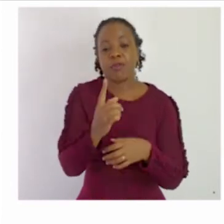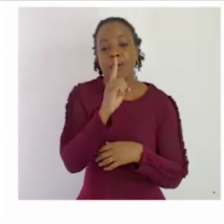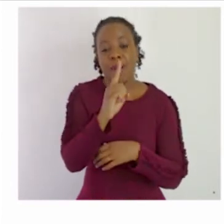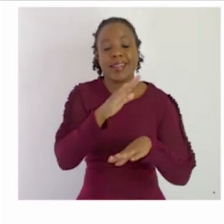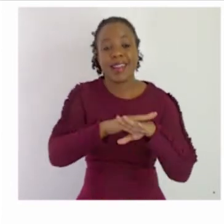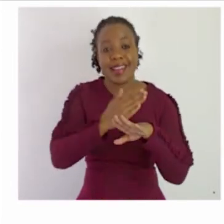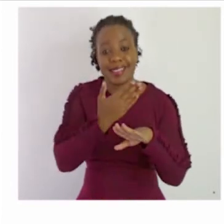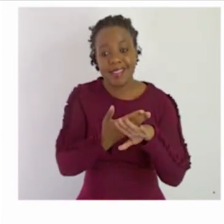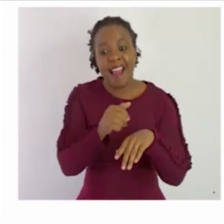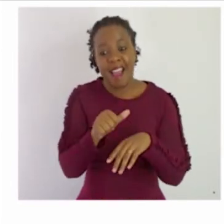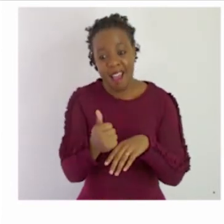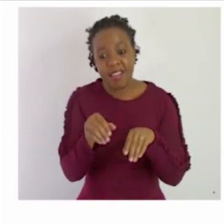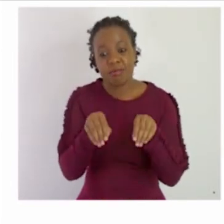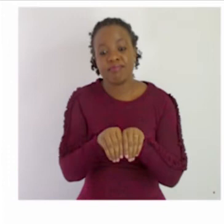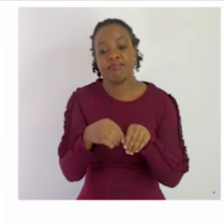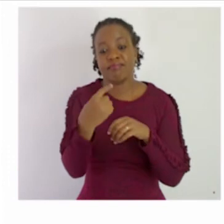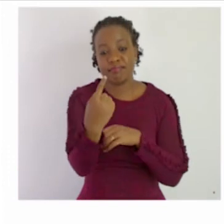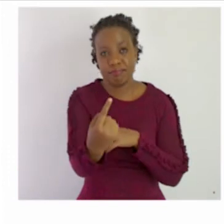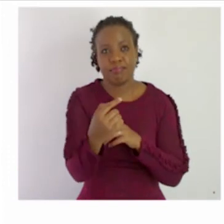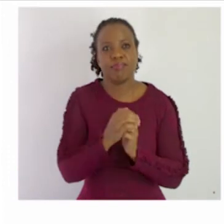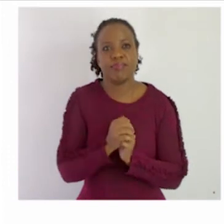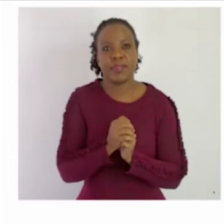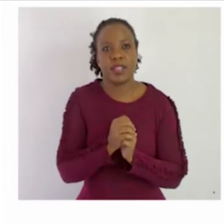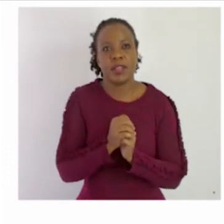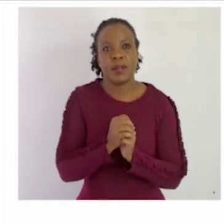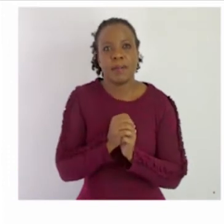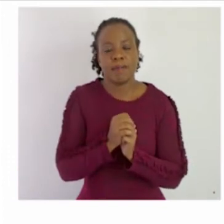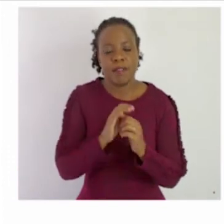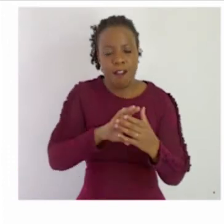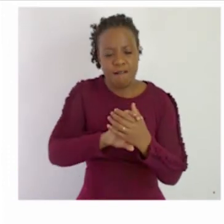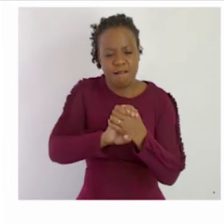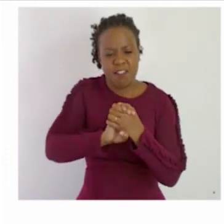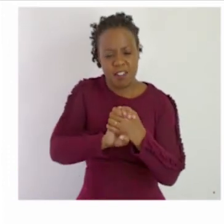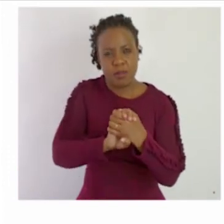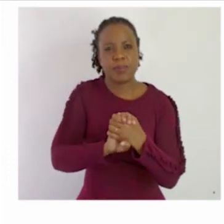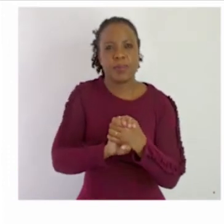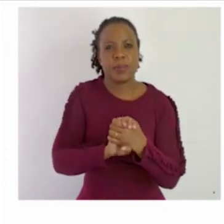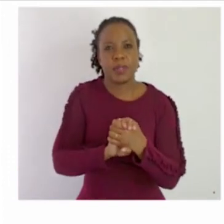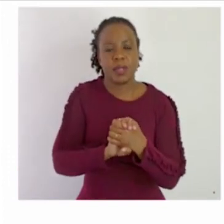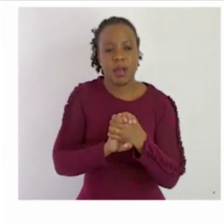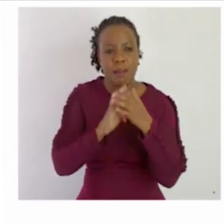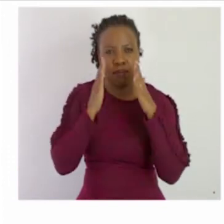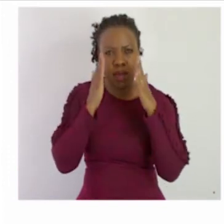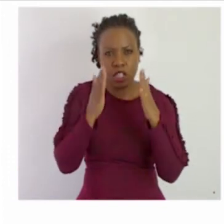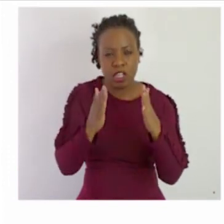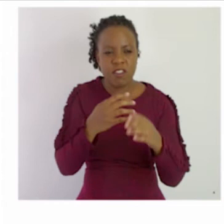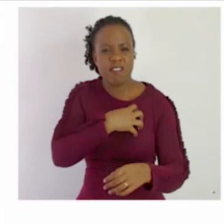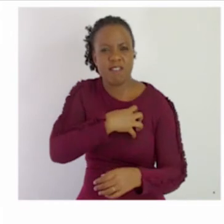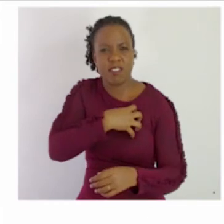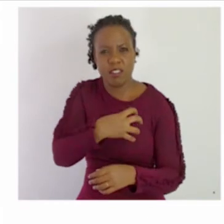own. But before that, let me read the words. We have friendship, ambition,